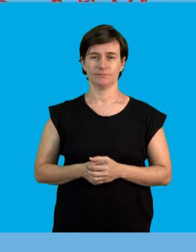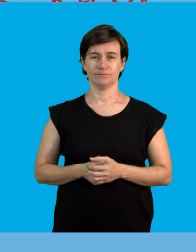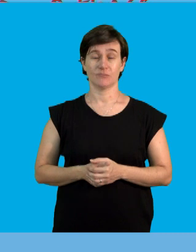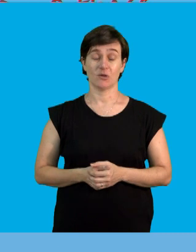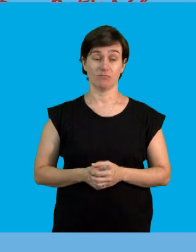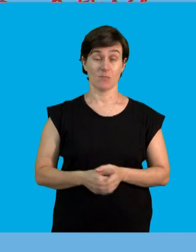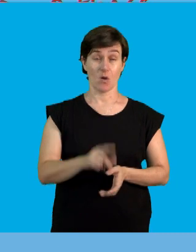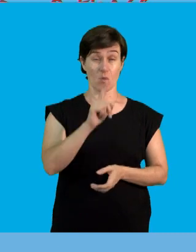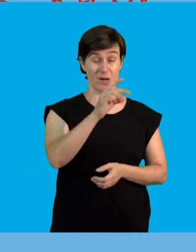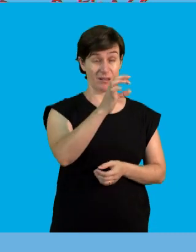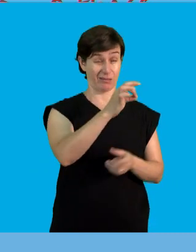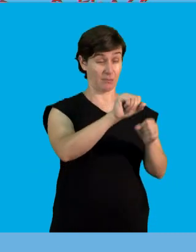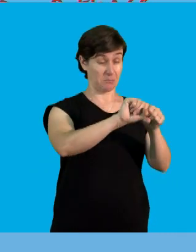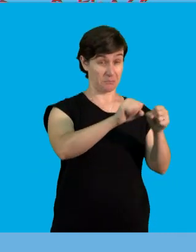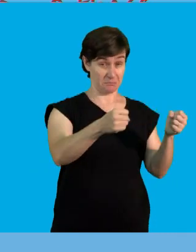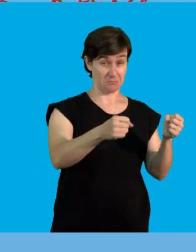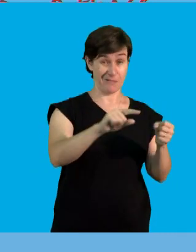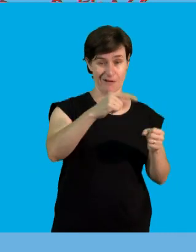the same amount